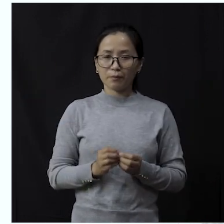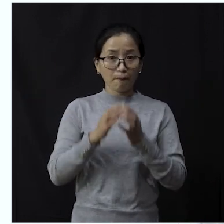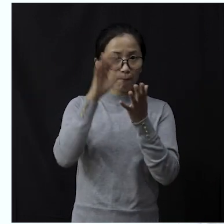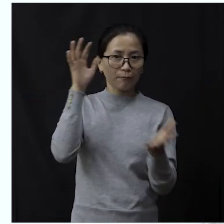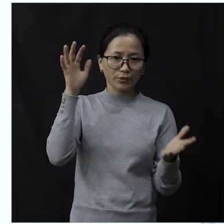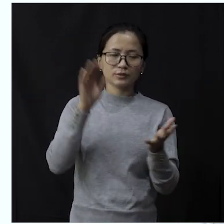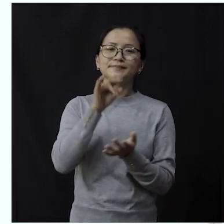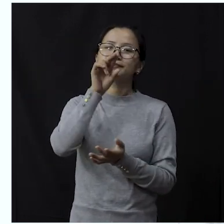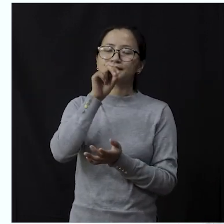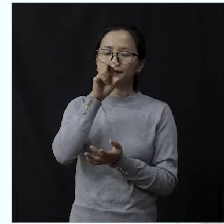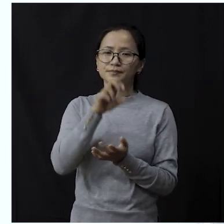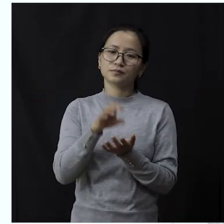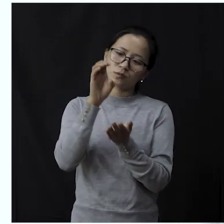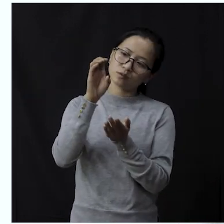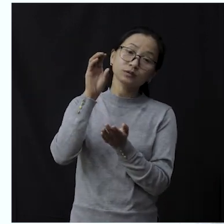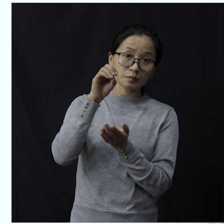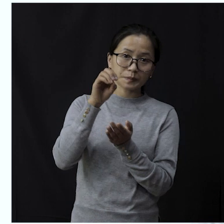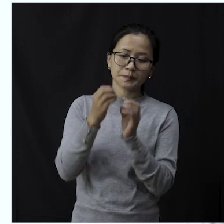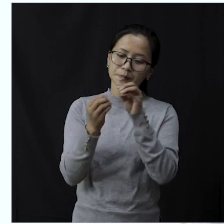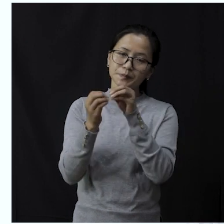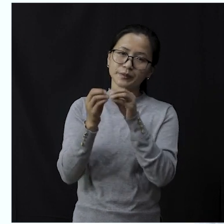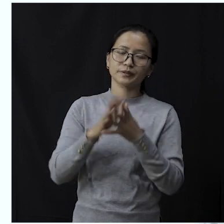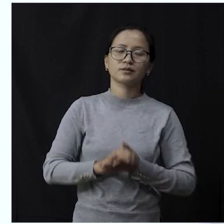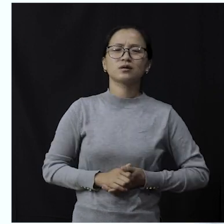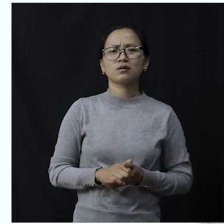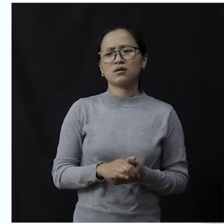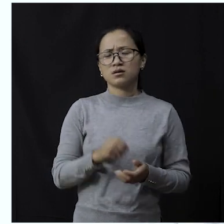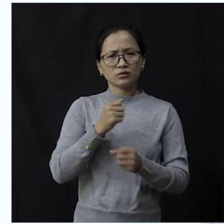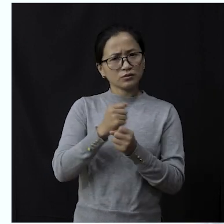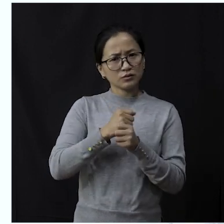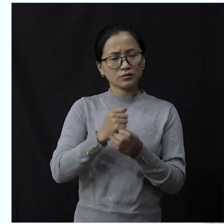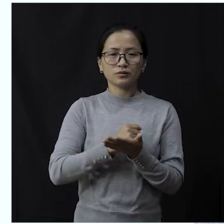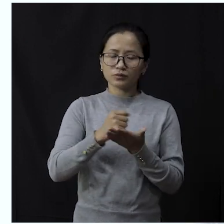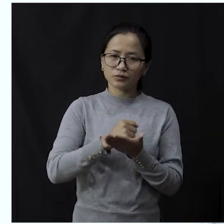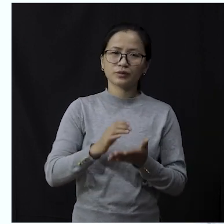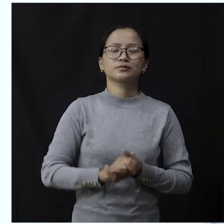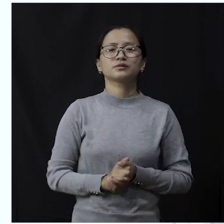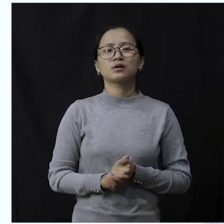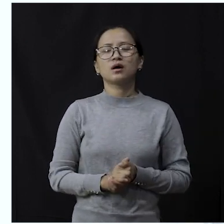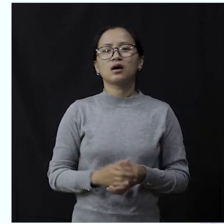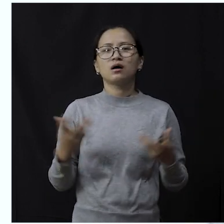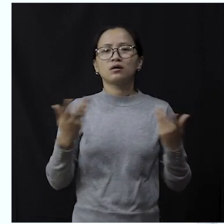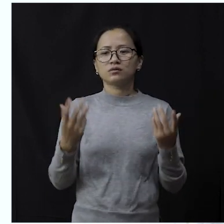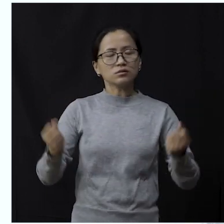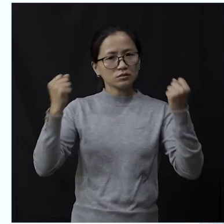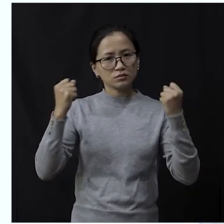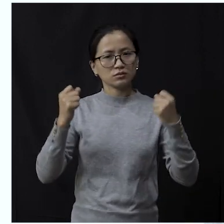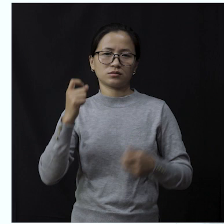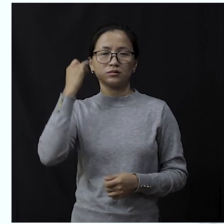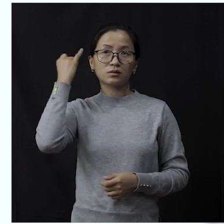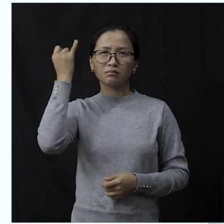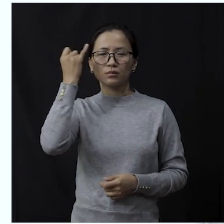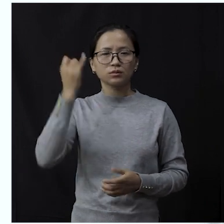it? And so they were trying to peck with their beak, but they couldn't. And how strong would their beaks be?